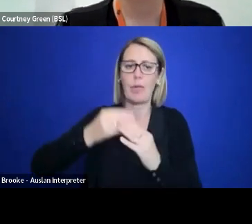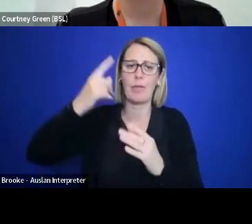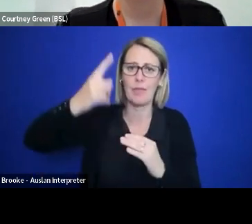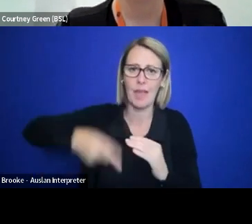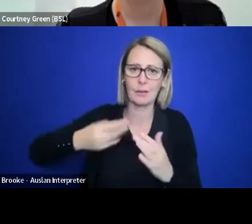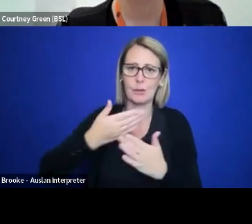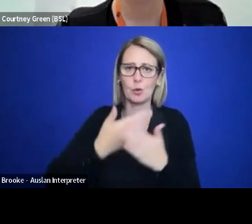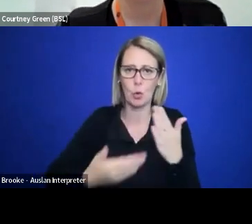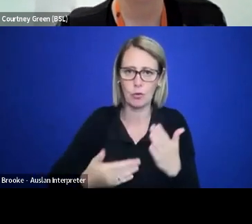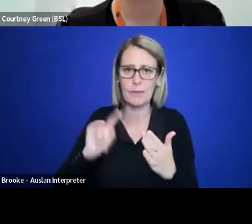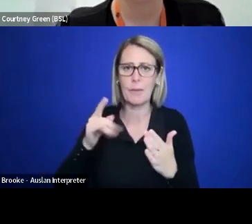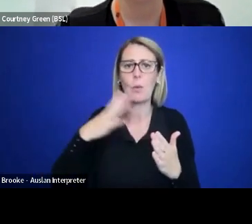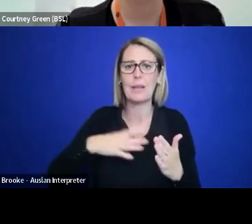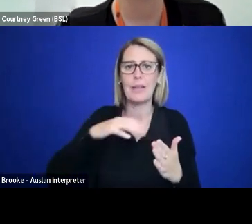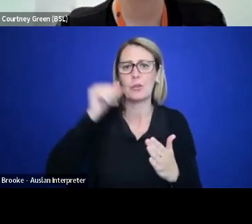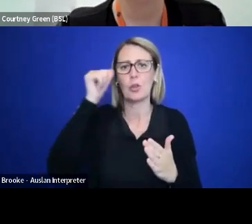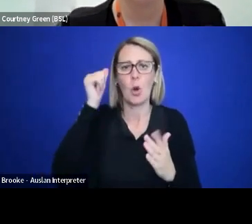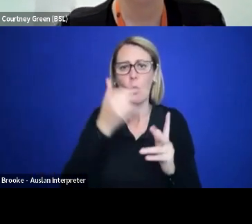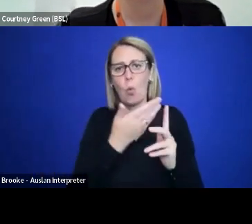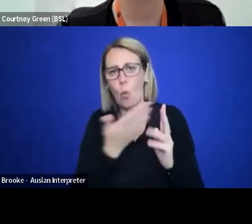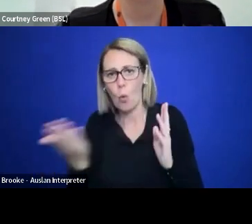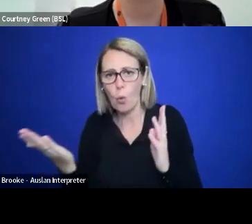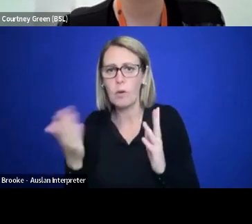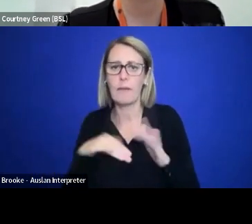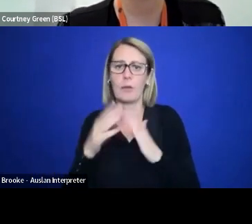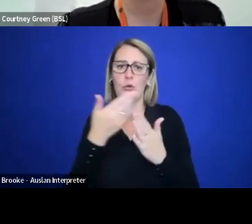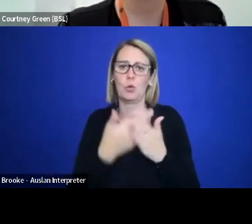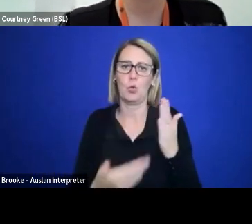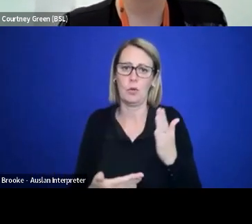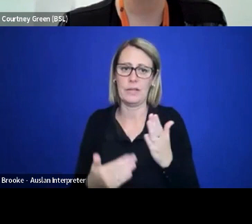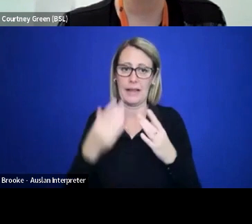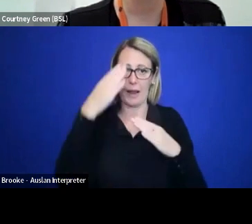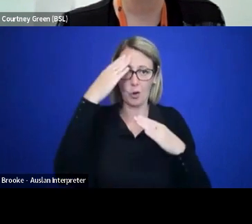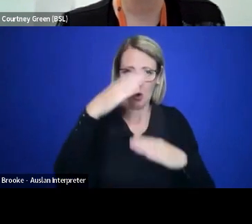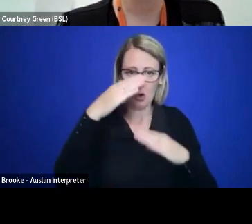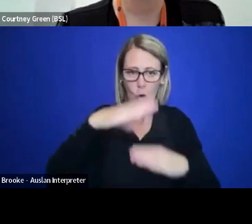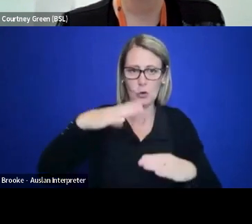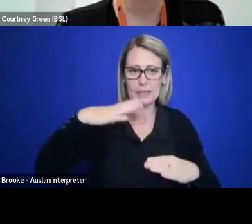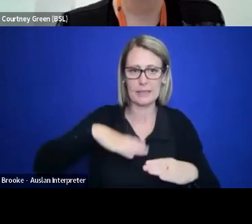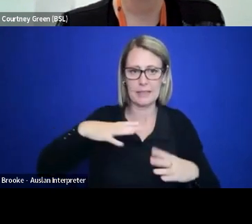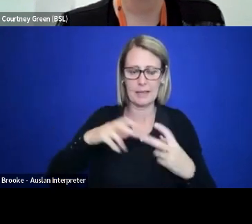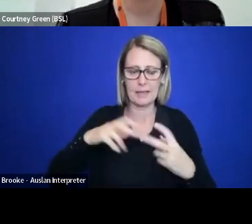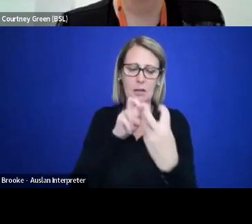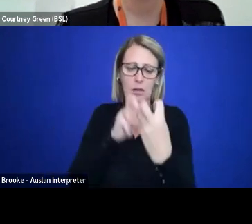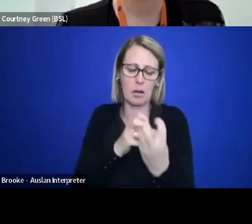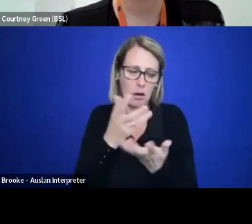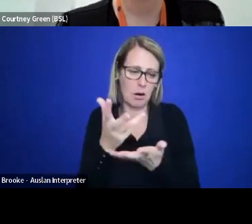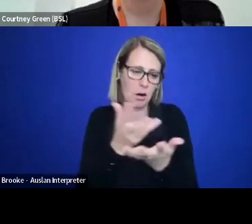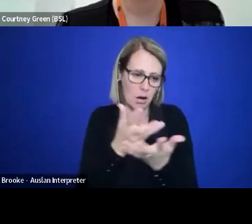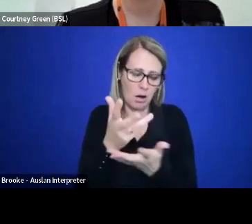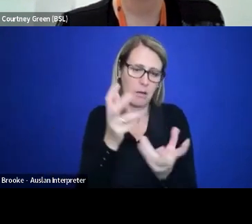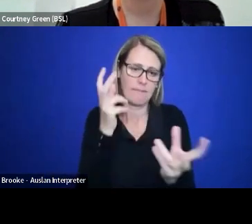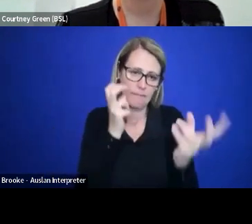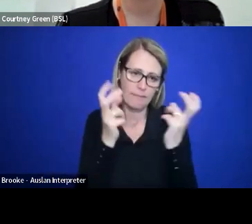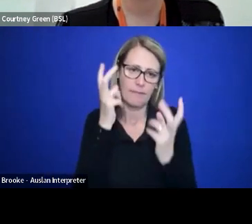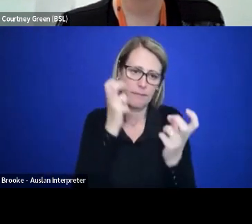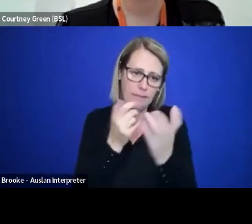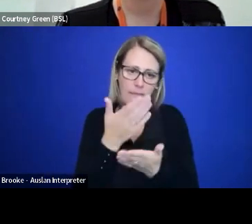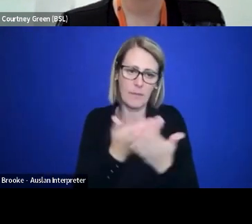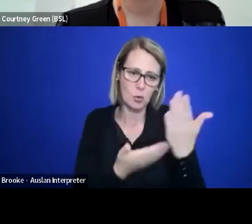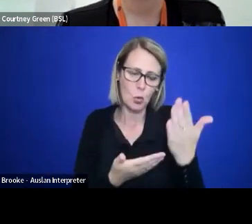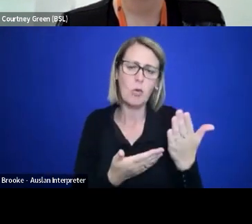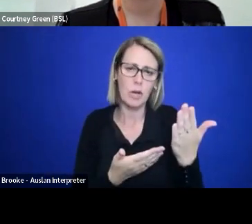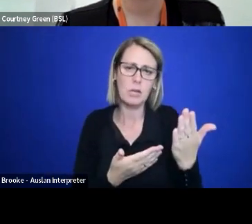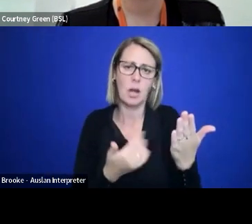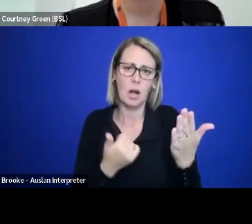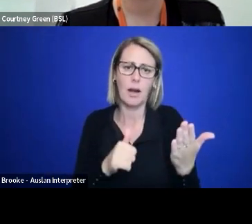important is that we need to know all of those stories, and our coaches need to sit and hear all those stories, and that they